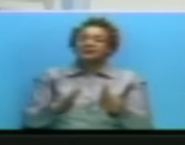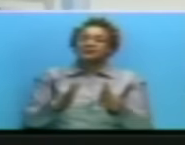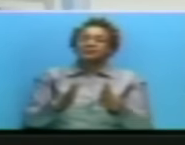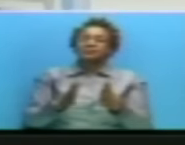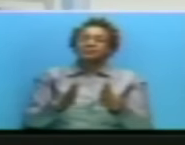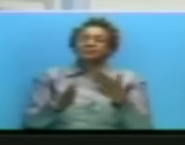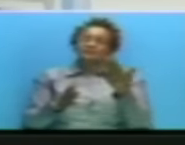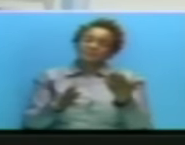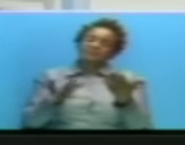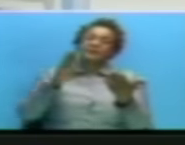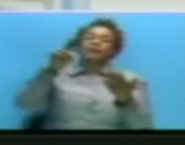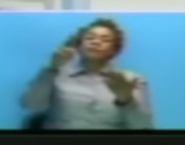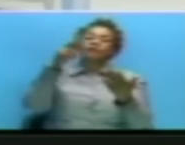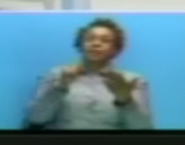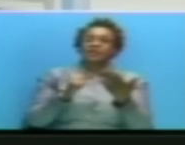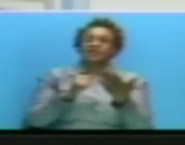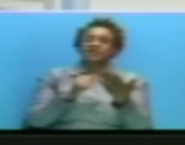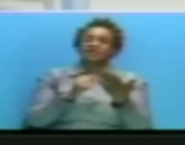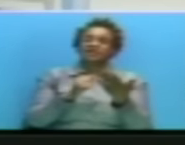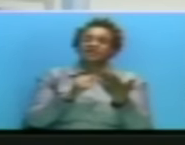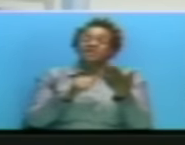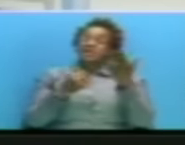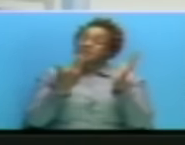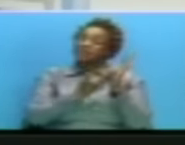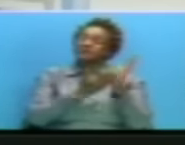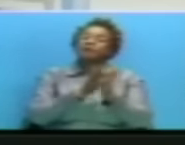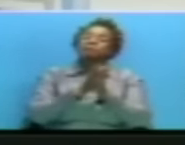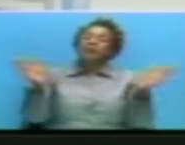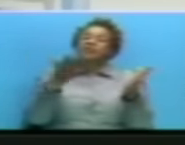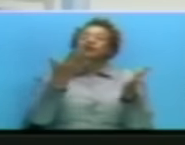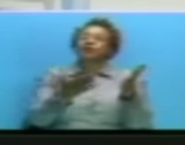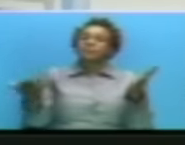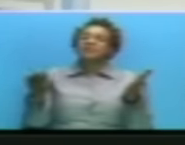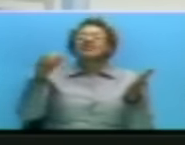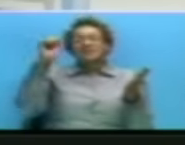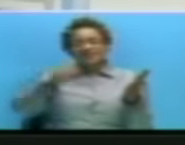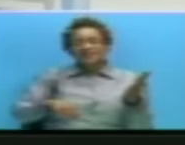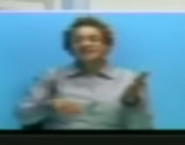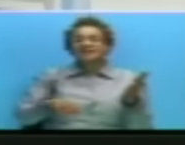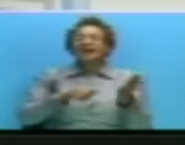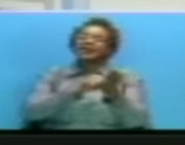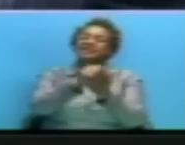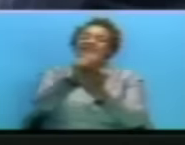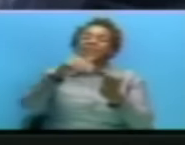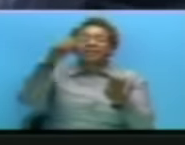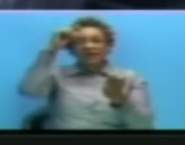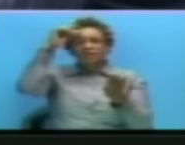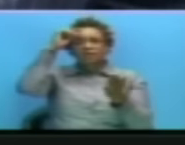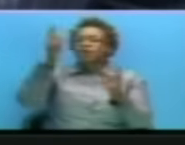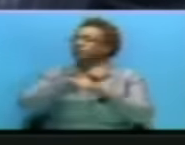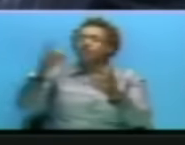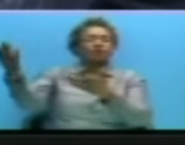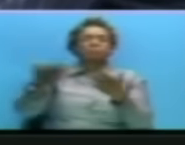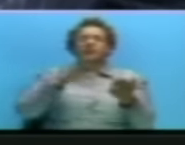Mutua. Yeah. Please, this is a public document. Yes, it is public, but I'm trying to say... It is gazetted by the government. No, you don't bring your